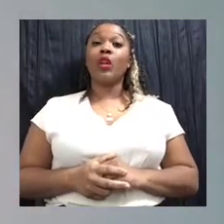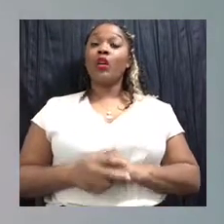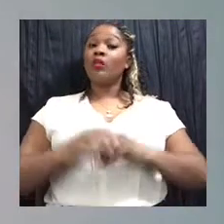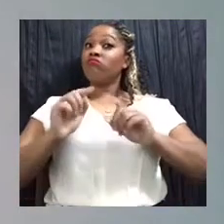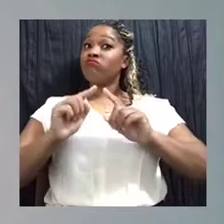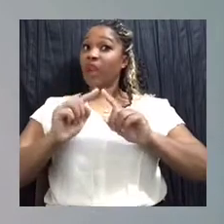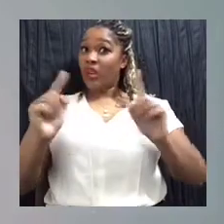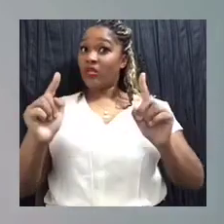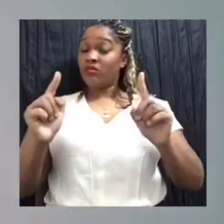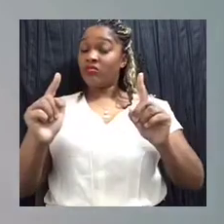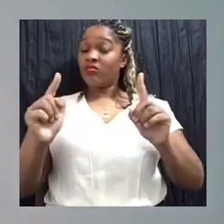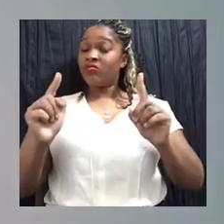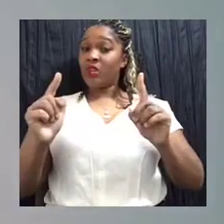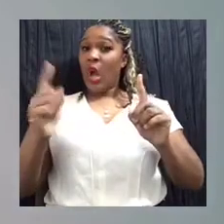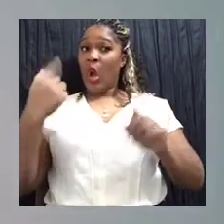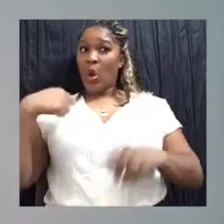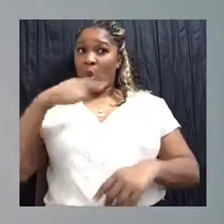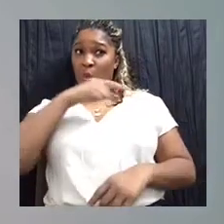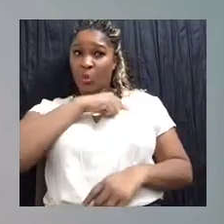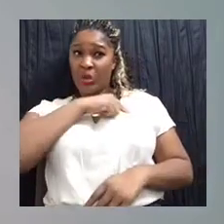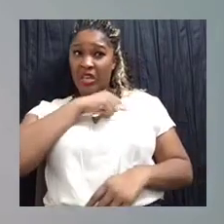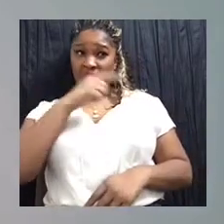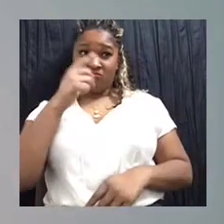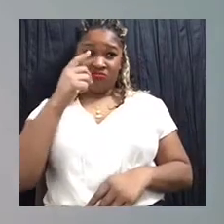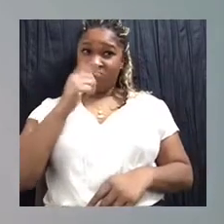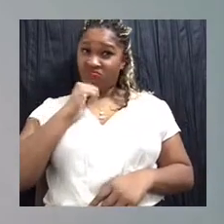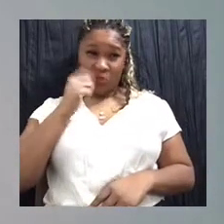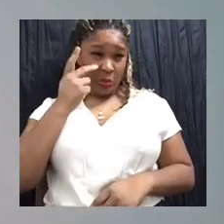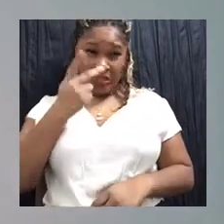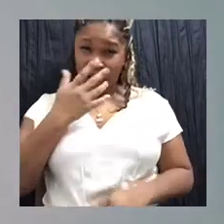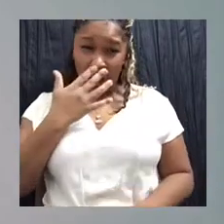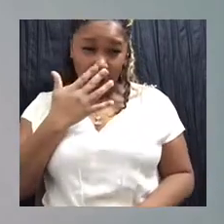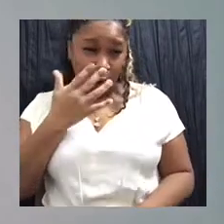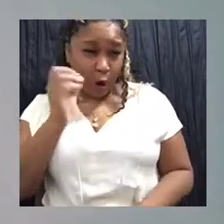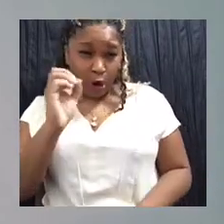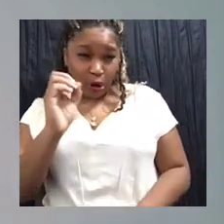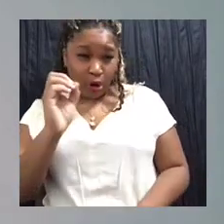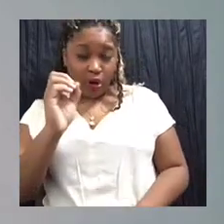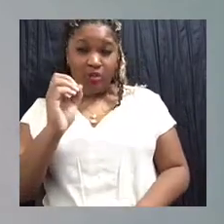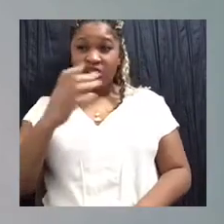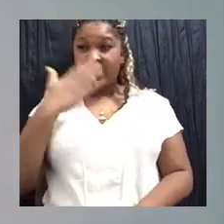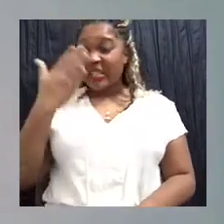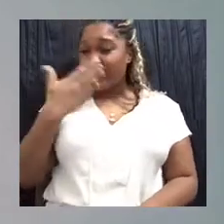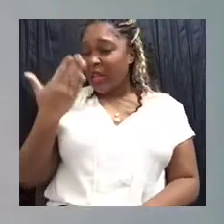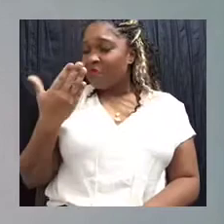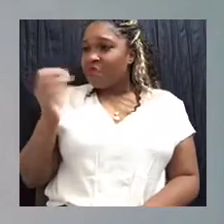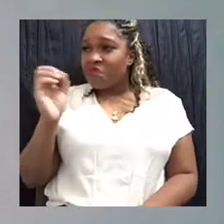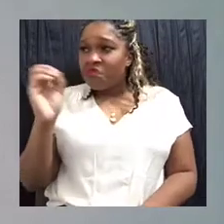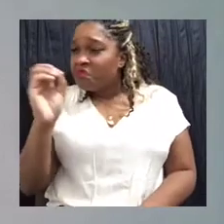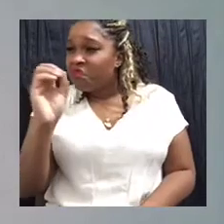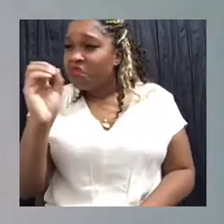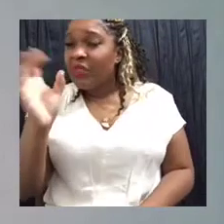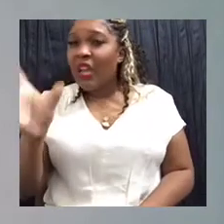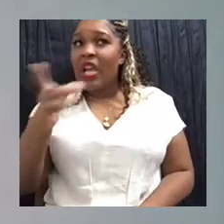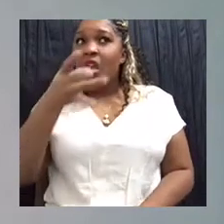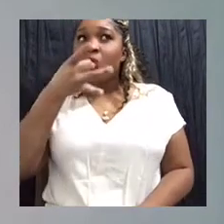However, even though we don't see the color of it, we can't smell it, and we can't